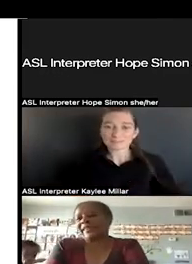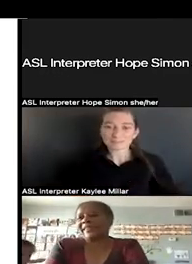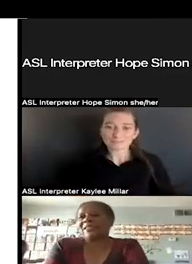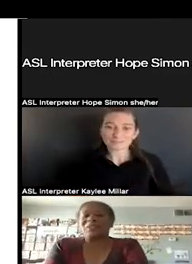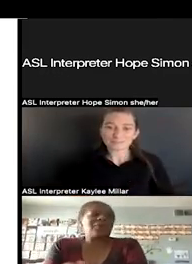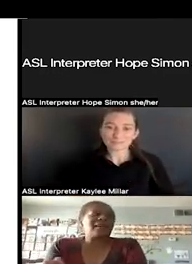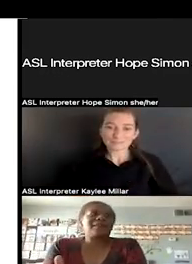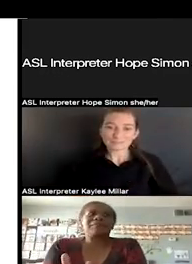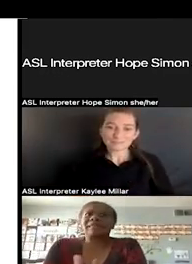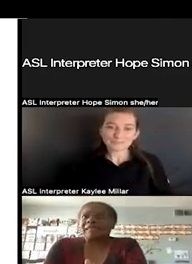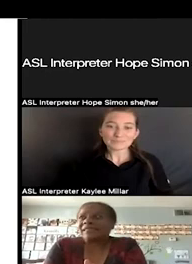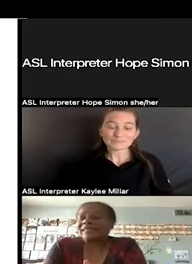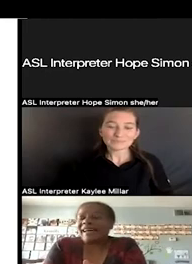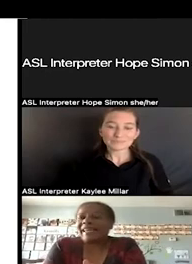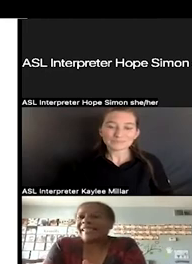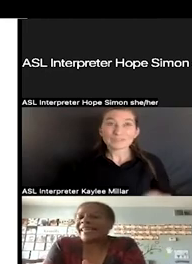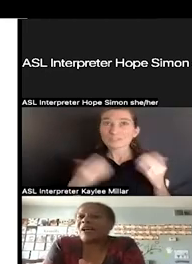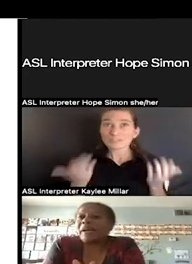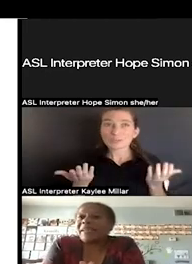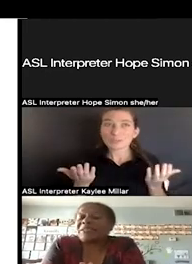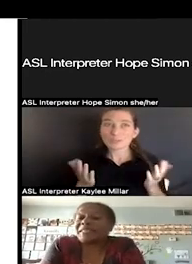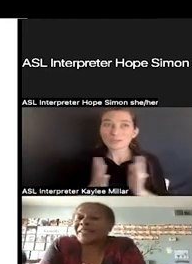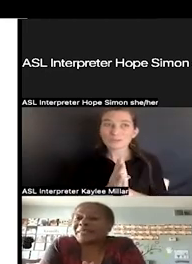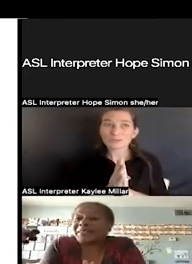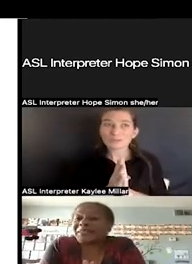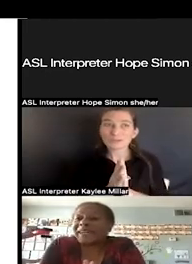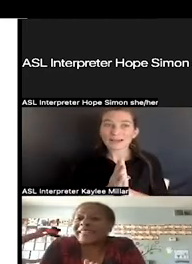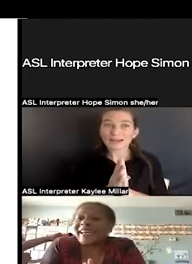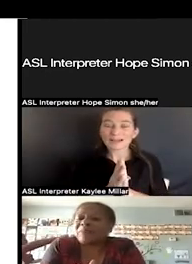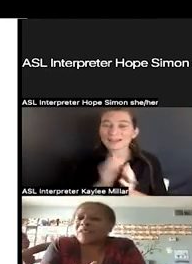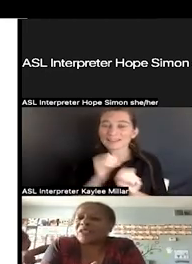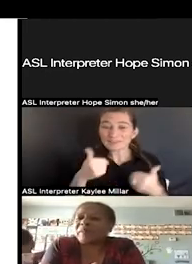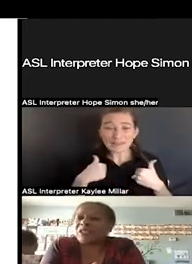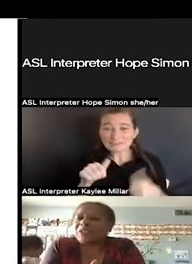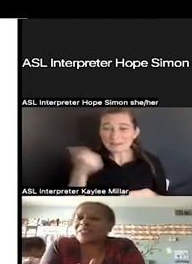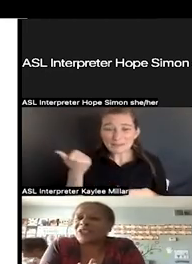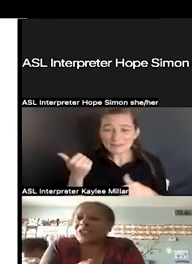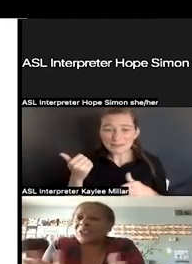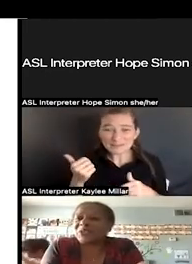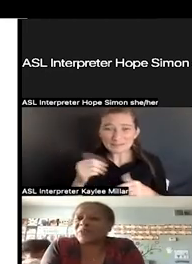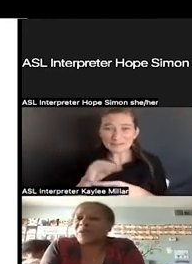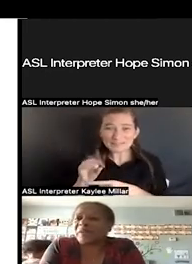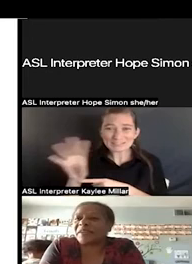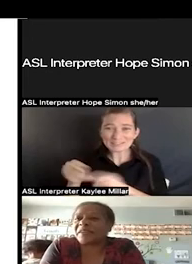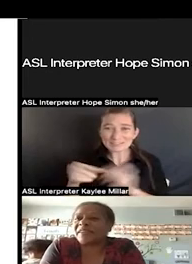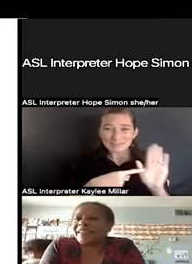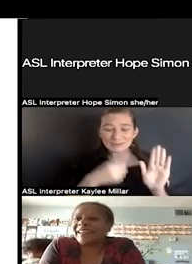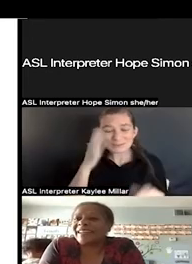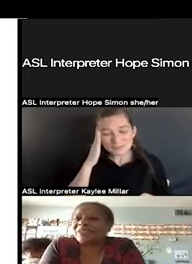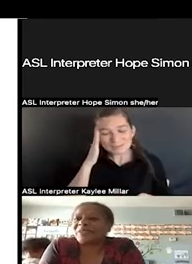earthquake. So I didn't get all my other stuff, so I didn't have much pictures to show of what